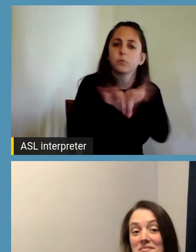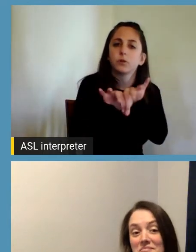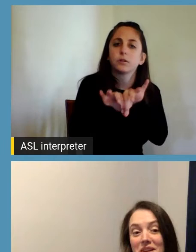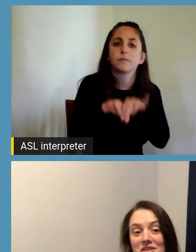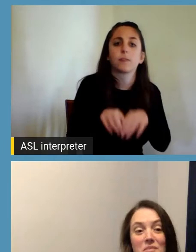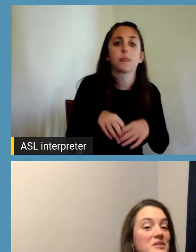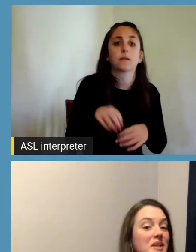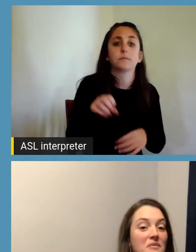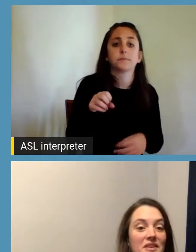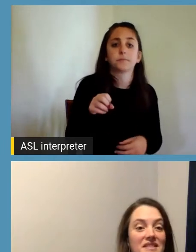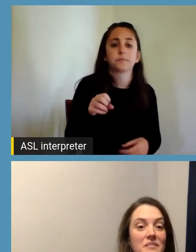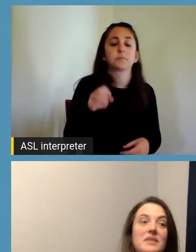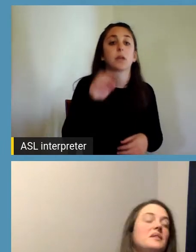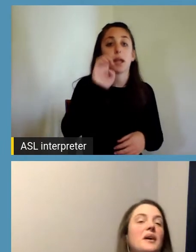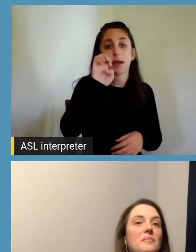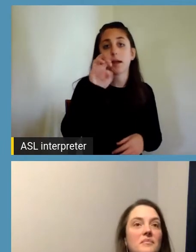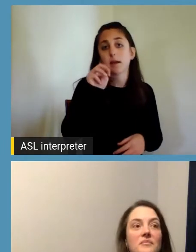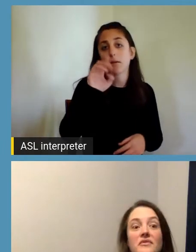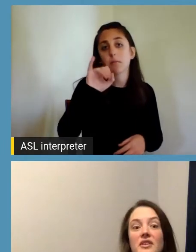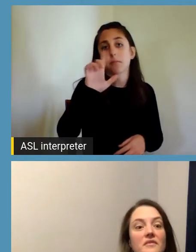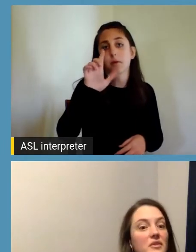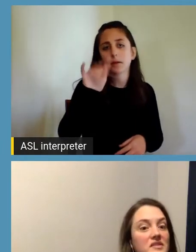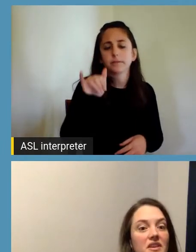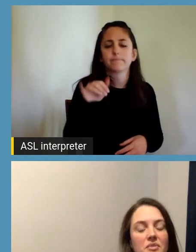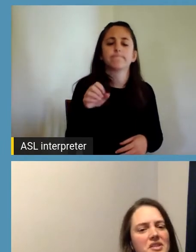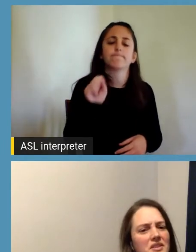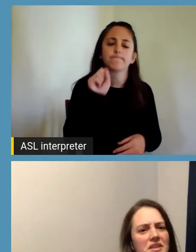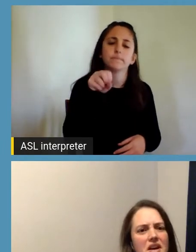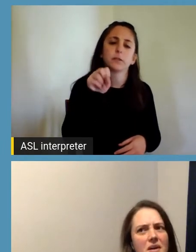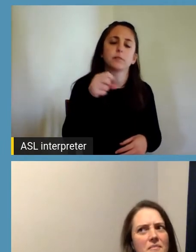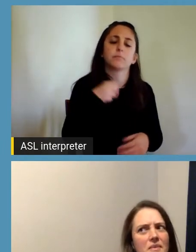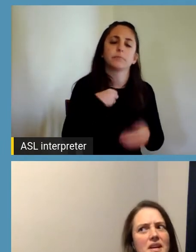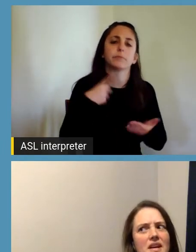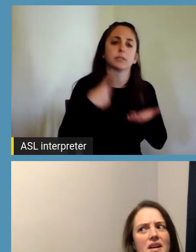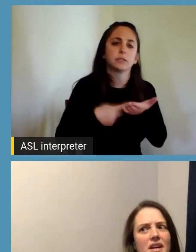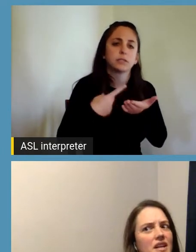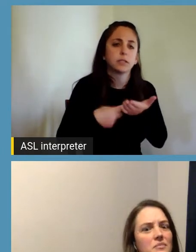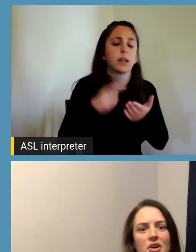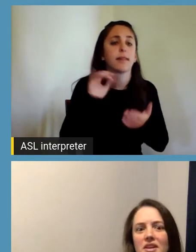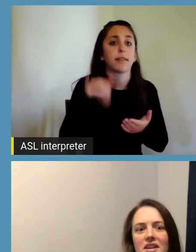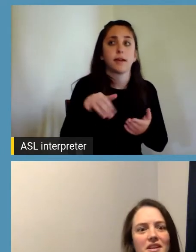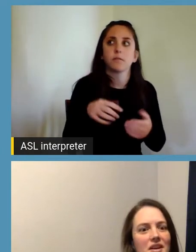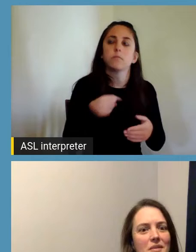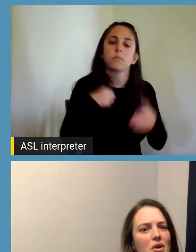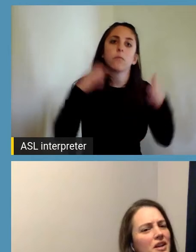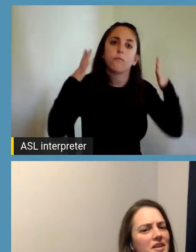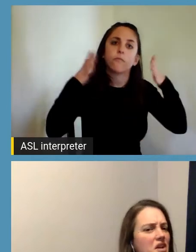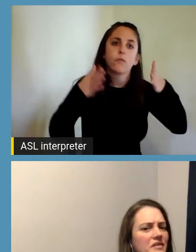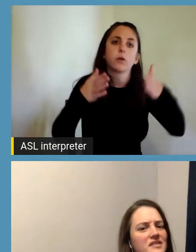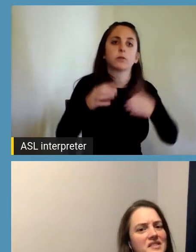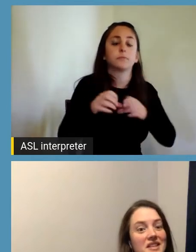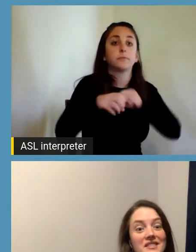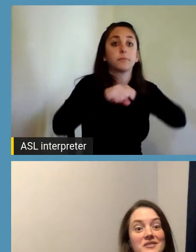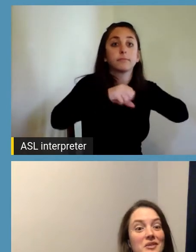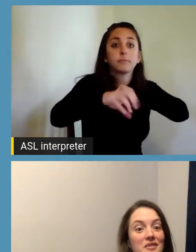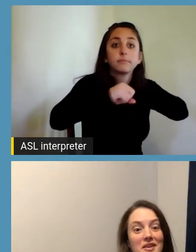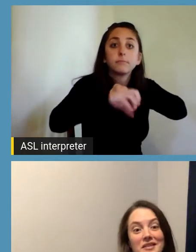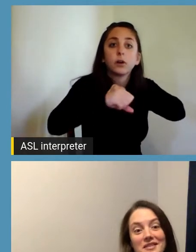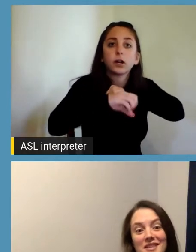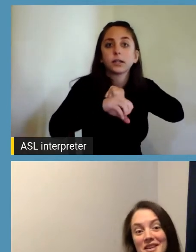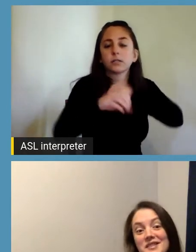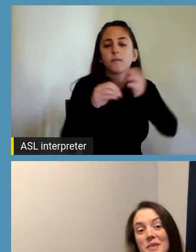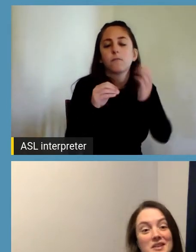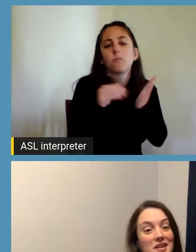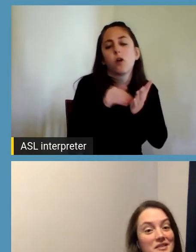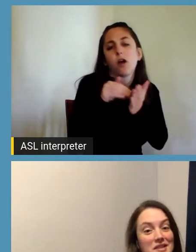Yeah, I can jump into that one. That's something that I'm very focused on, particularly in marketing. Marketing is often seen as sort of